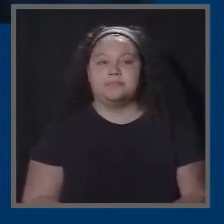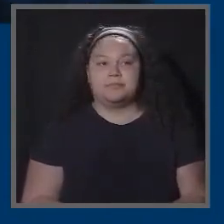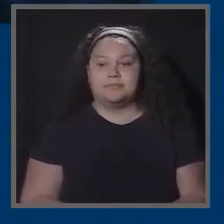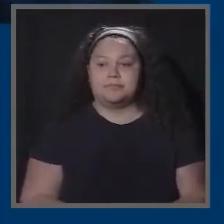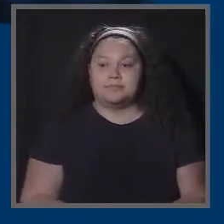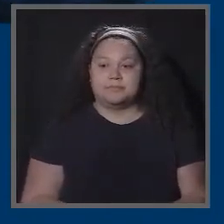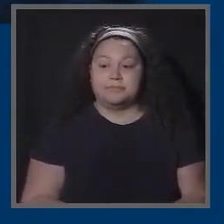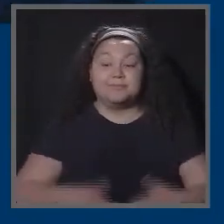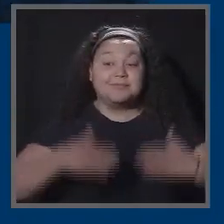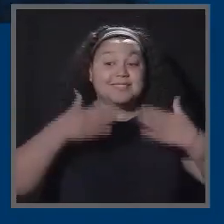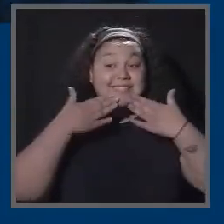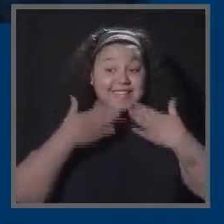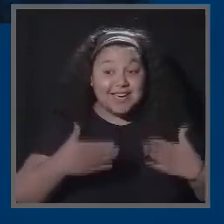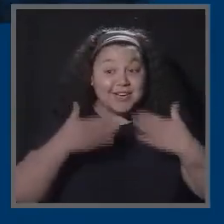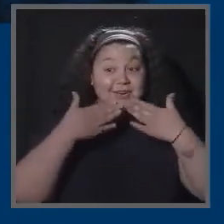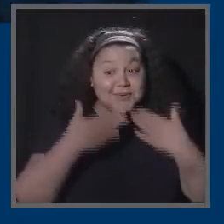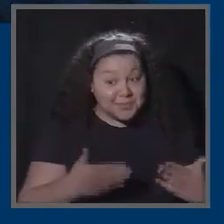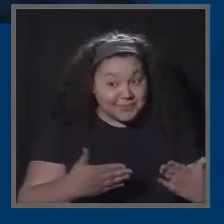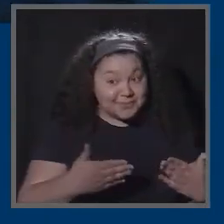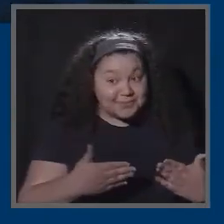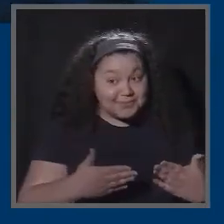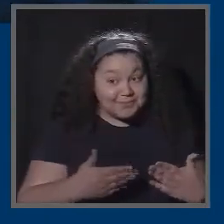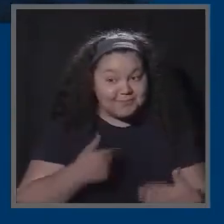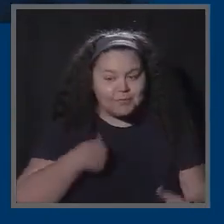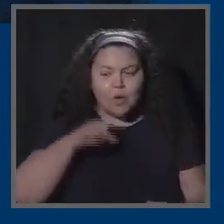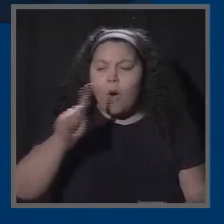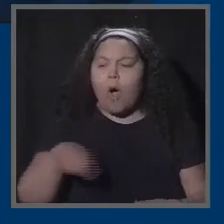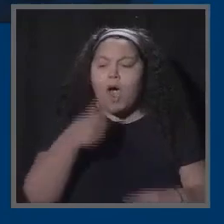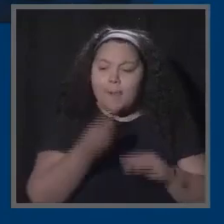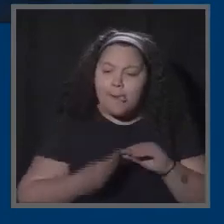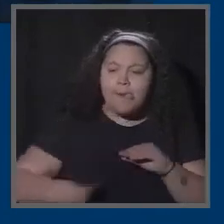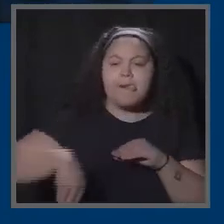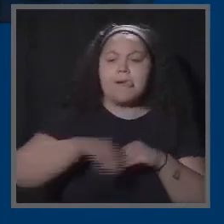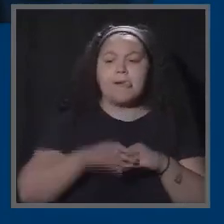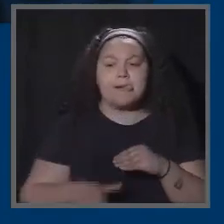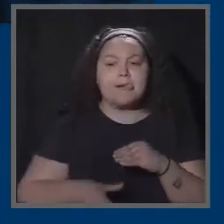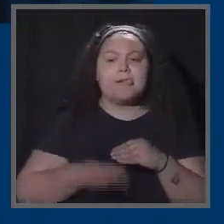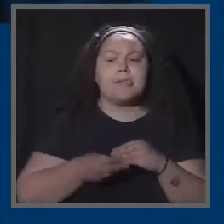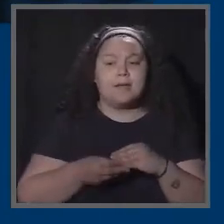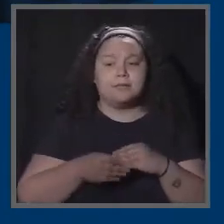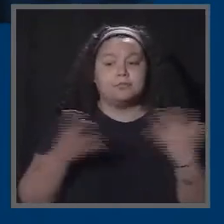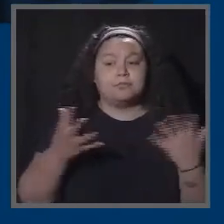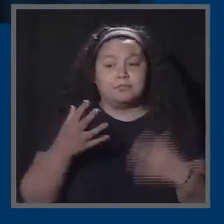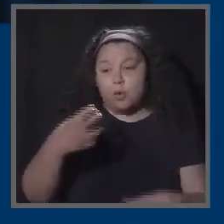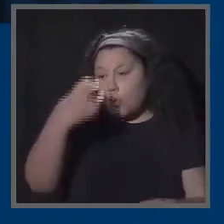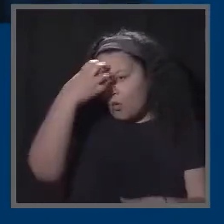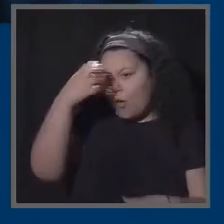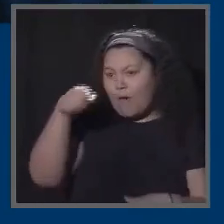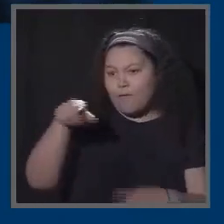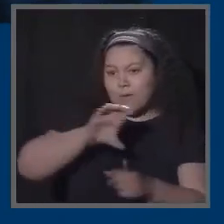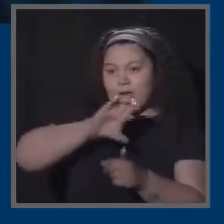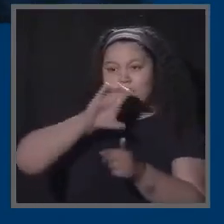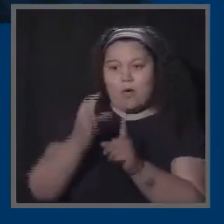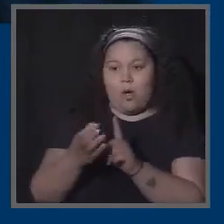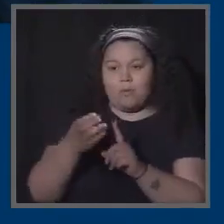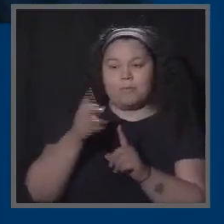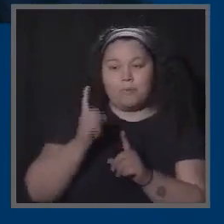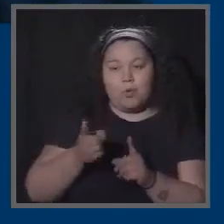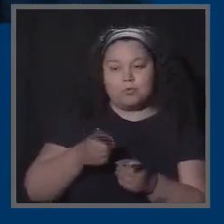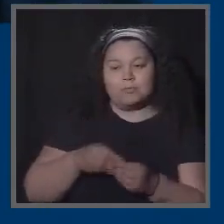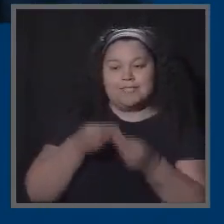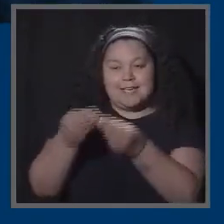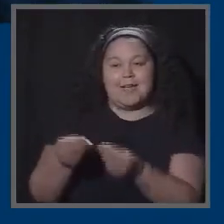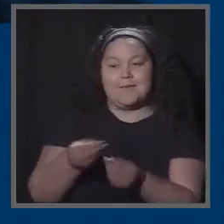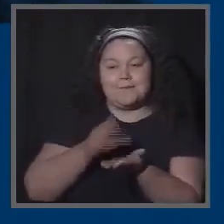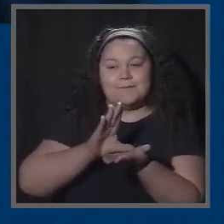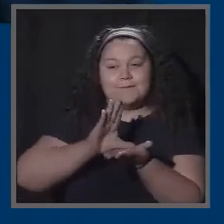Thank you, Clementine. So I'll just add, in terms of cultural governance, I think it would be a really valuable project for us to build